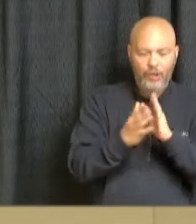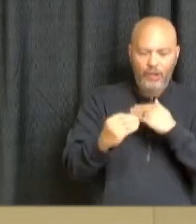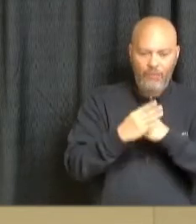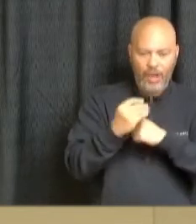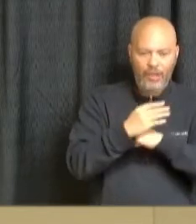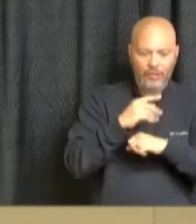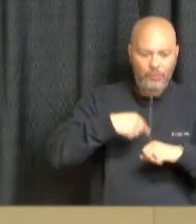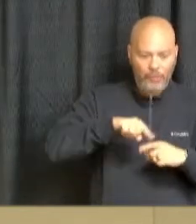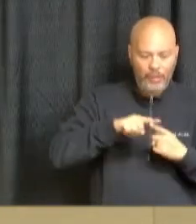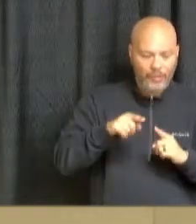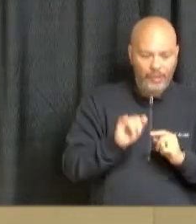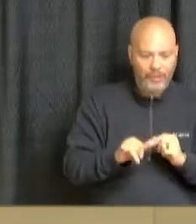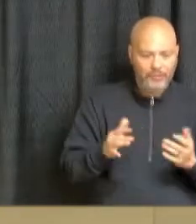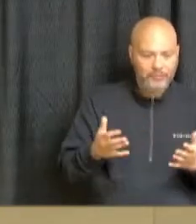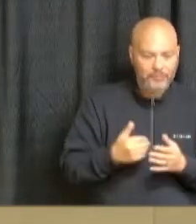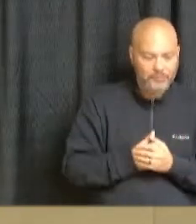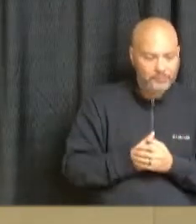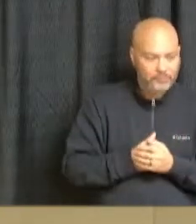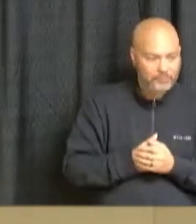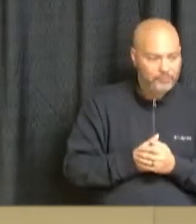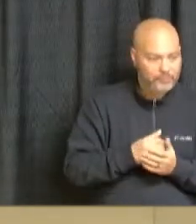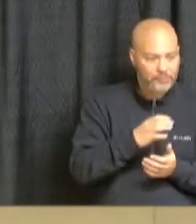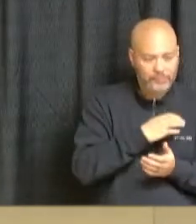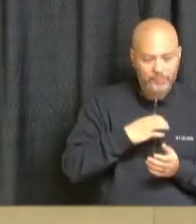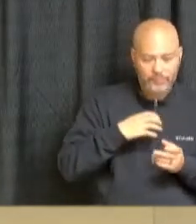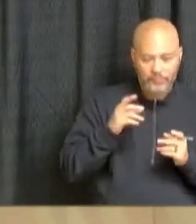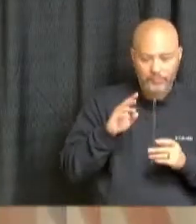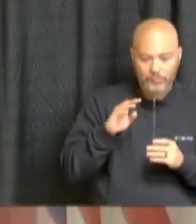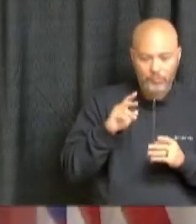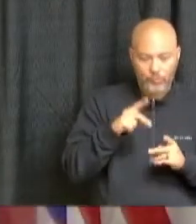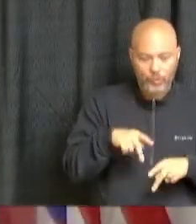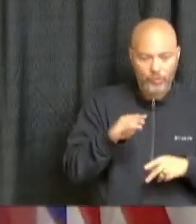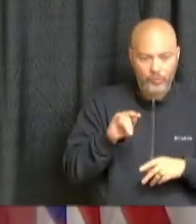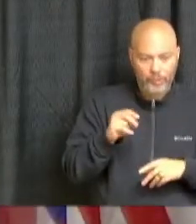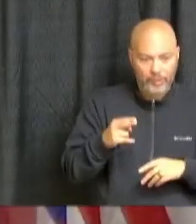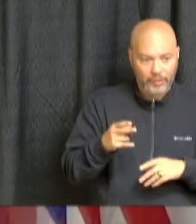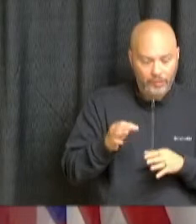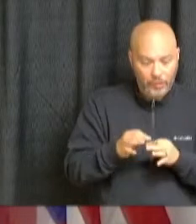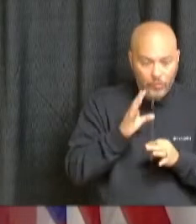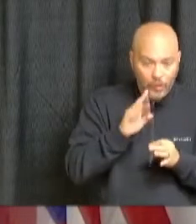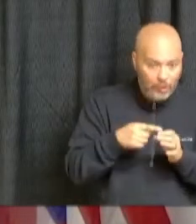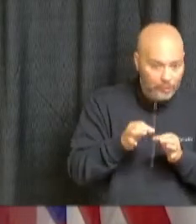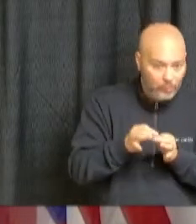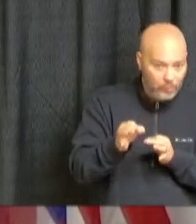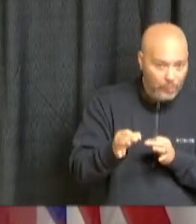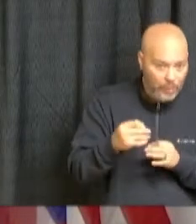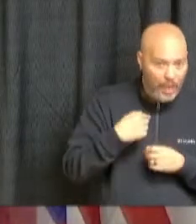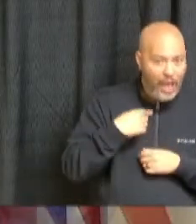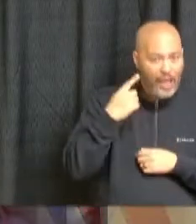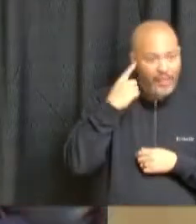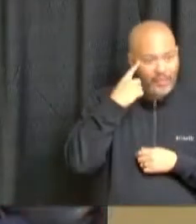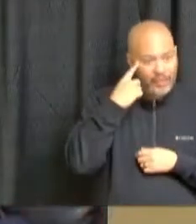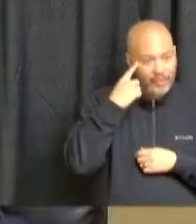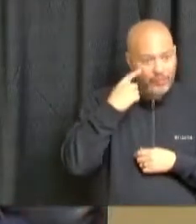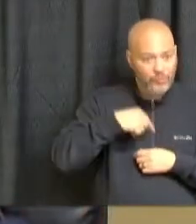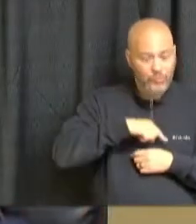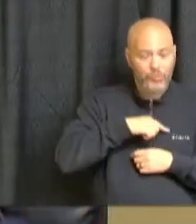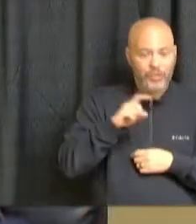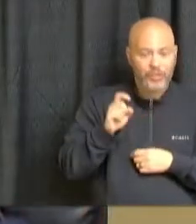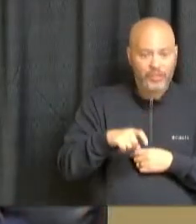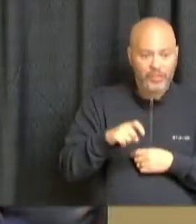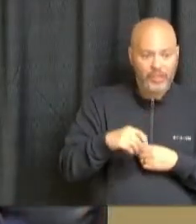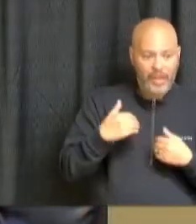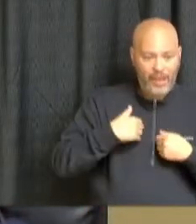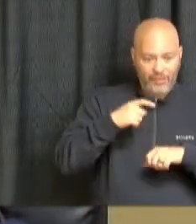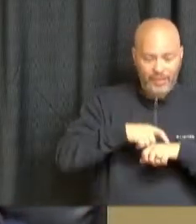it. So Okay, thank you. Councilperson Smith on the motion to postpone. You're recognized. I just think, thank you. I just think that we need to